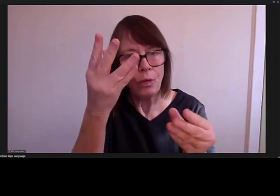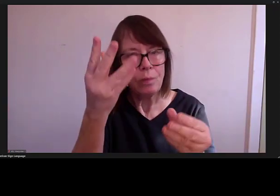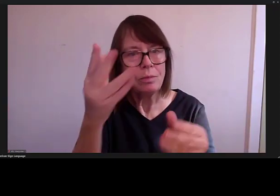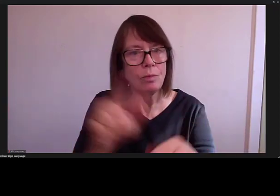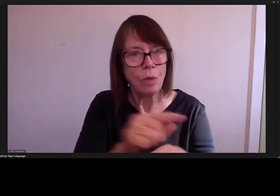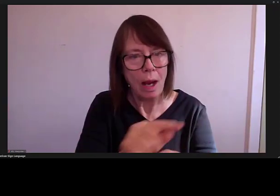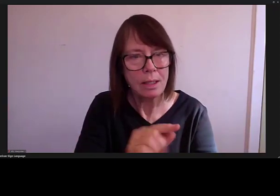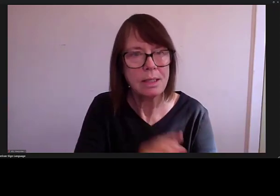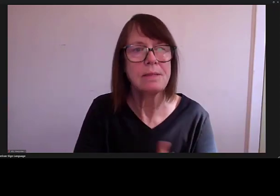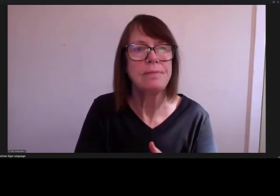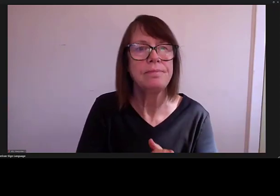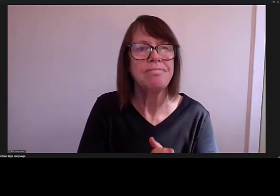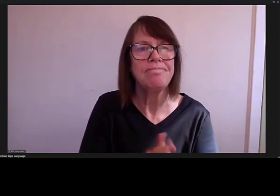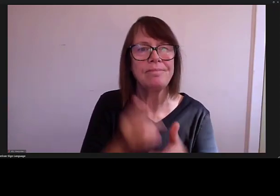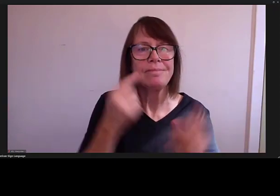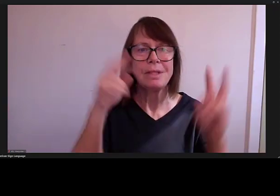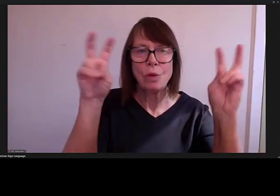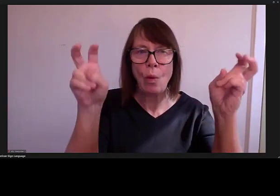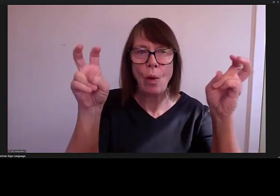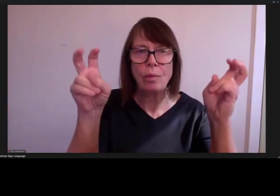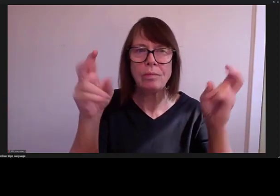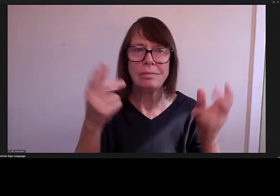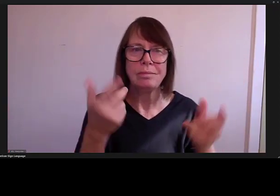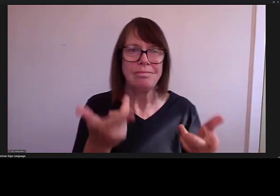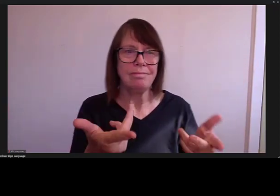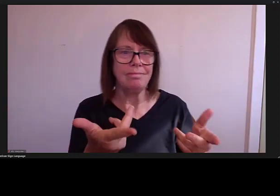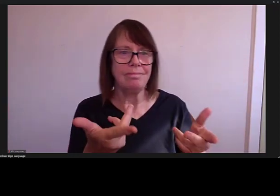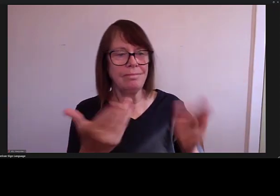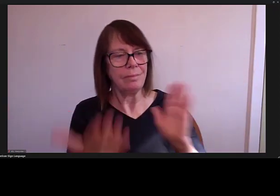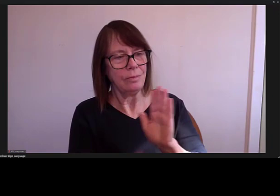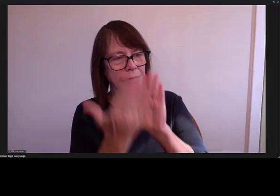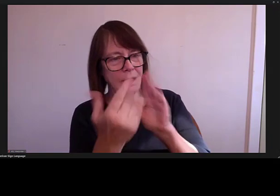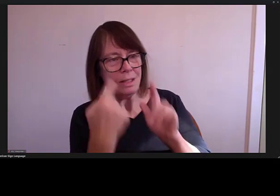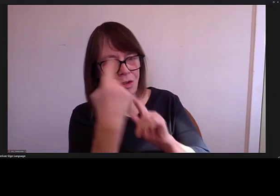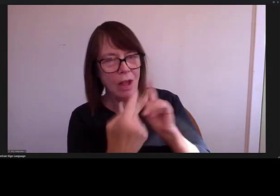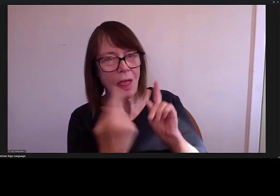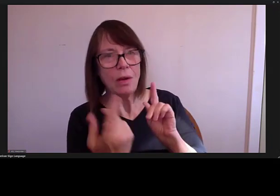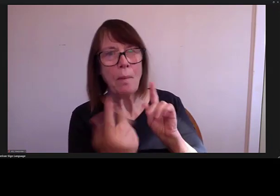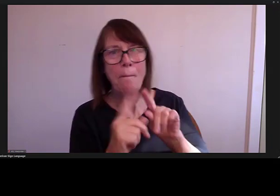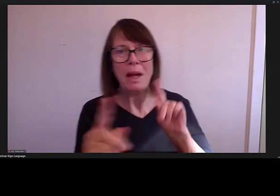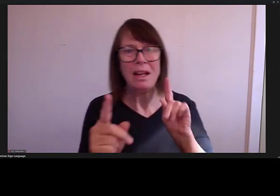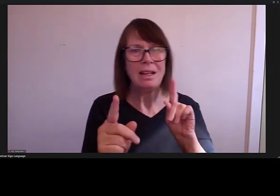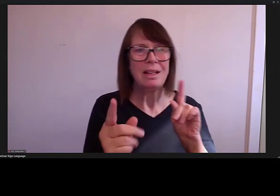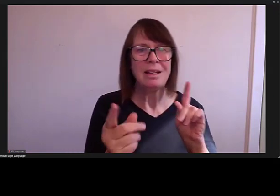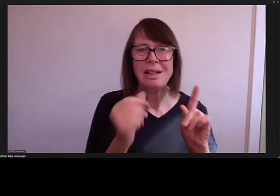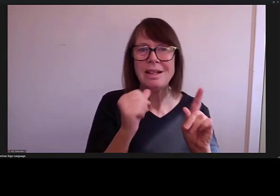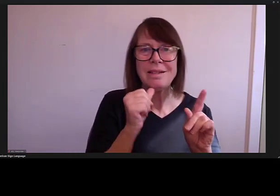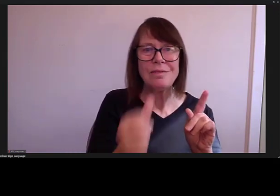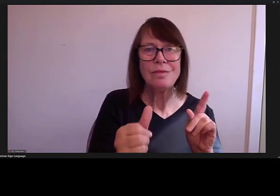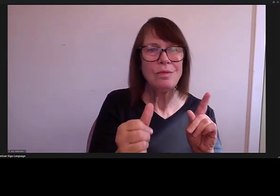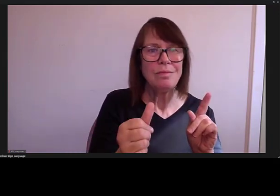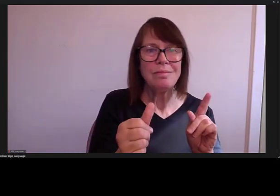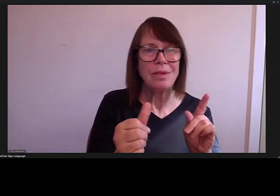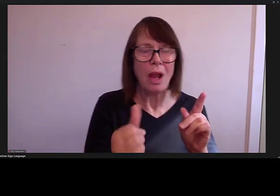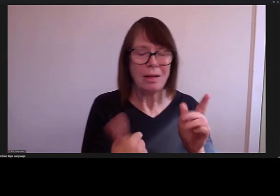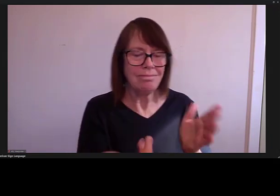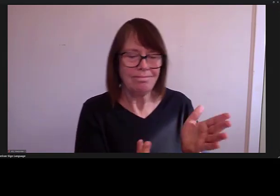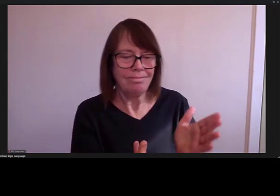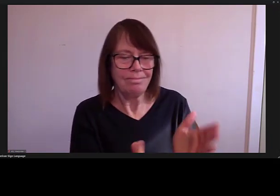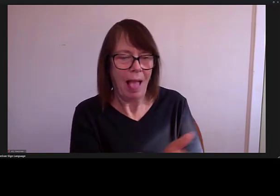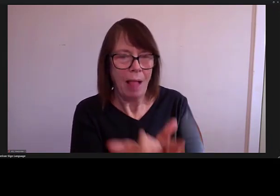it, we're undone by each other, and if we're not, we're missing something. And it's a reminder that as human beings,